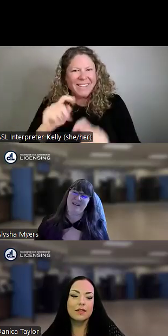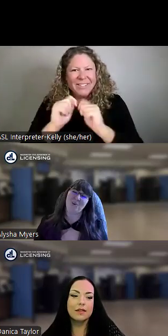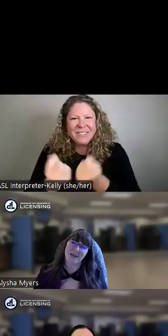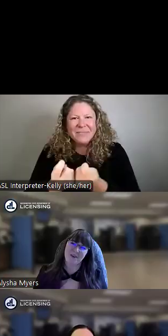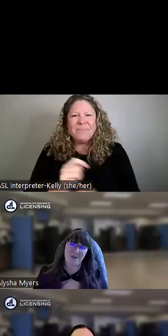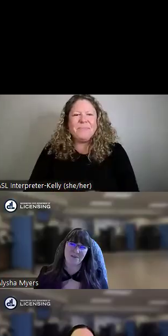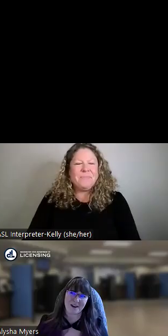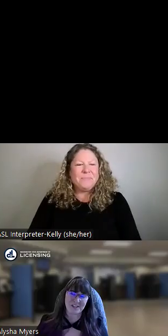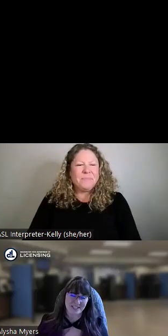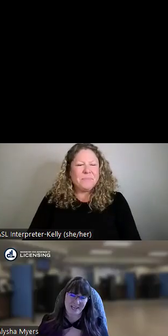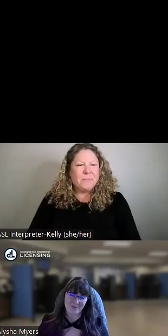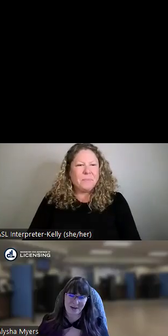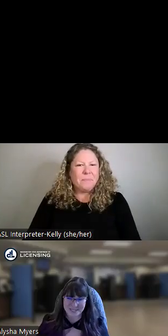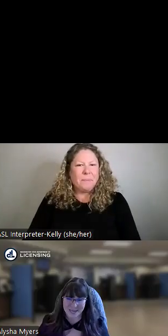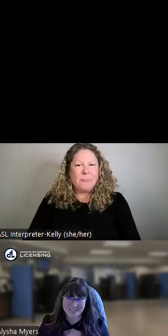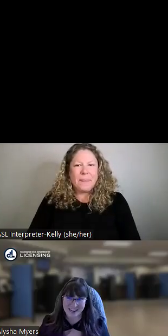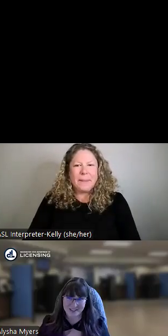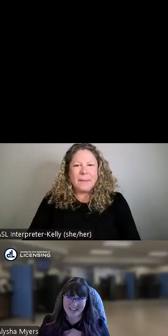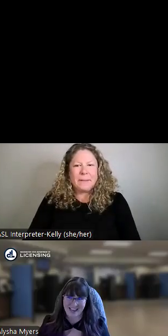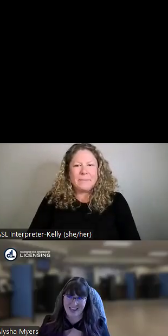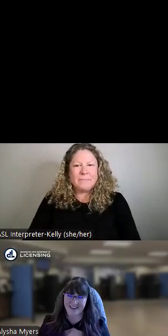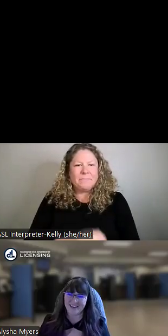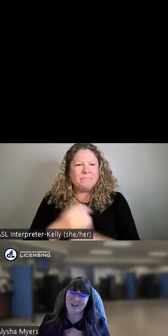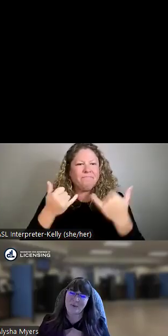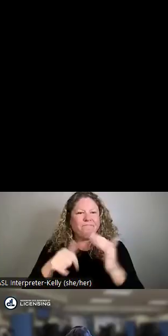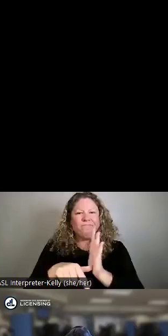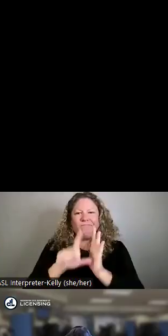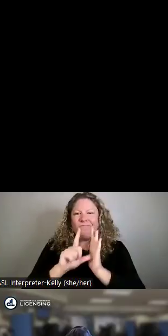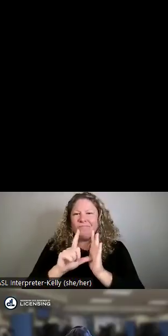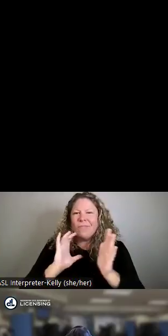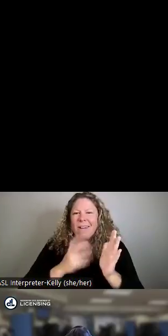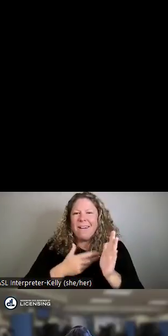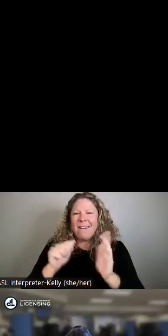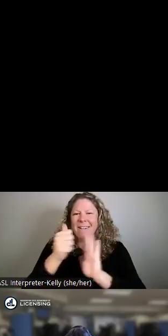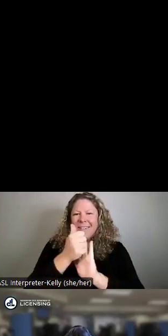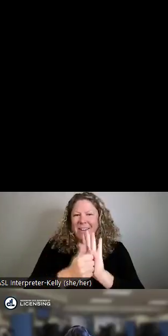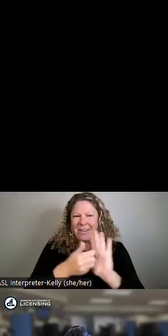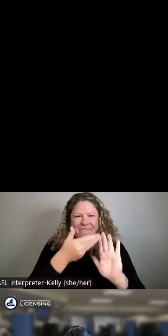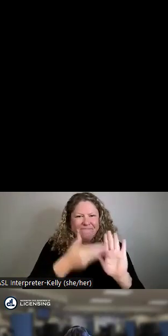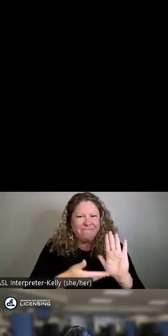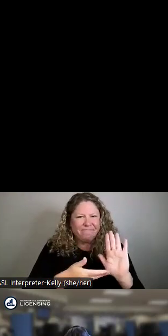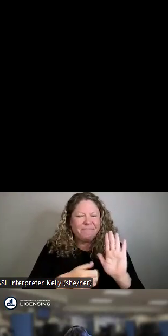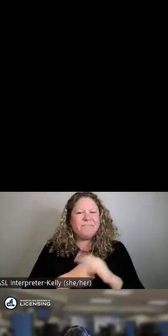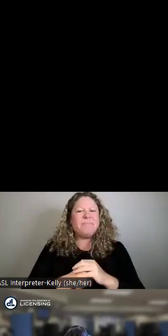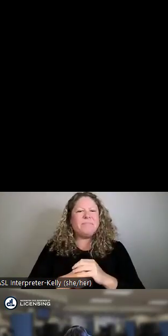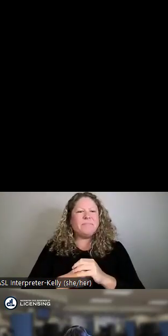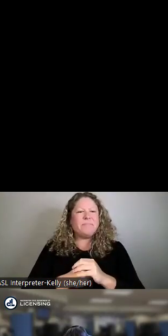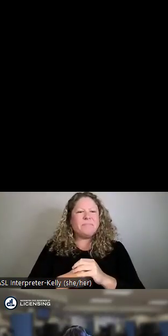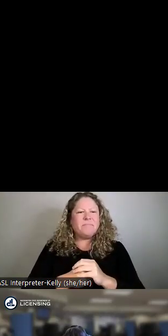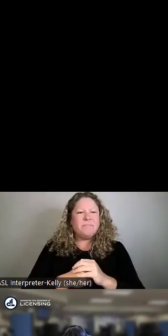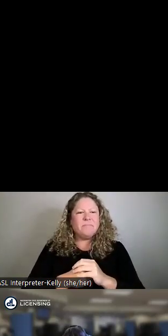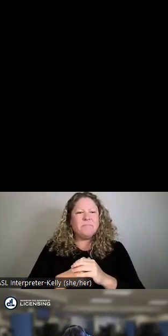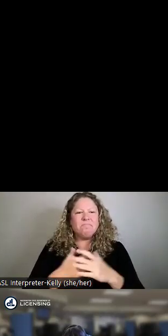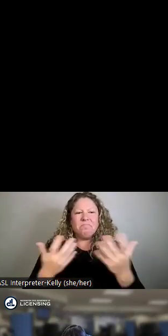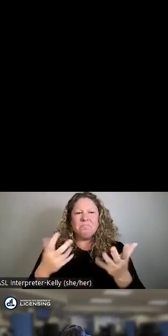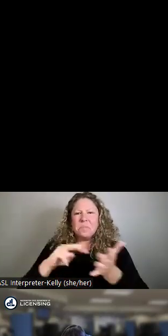All right, quick review of our agenda for our time together today. We are going to start by first talking about what do we mean when we